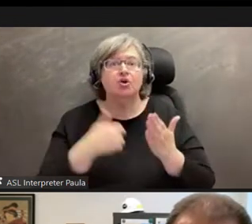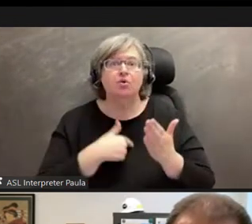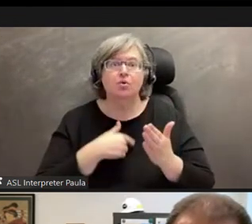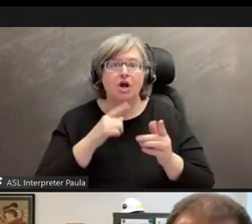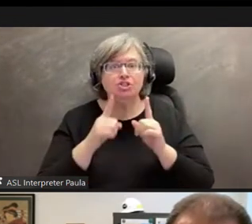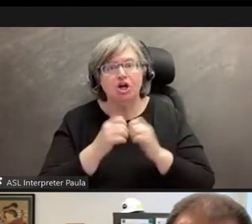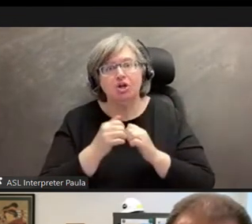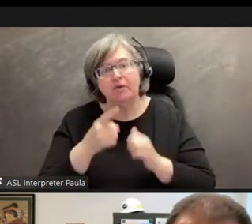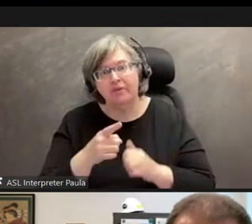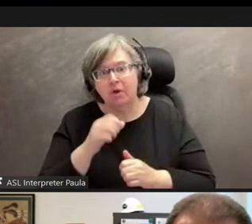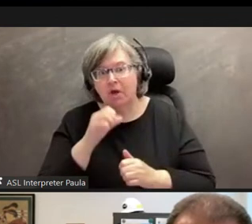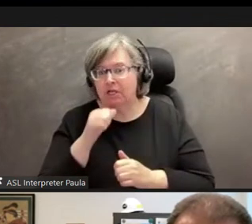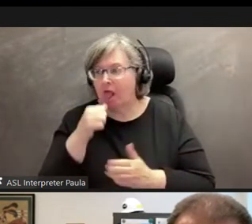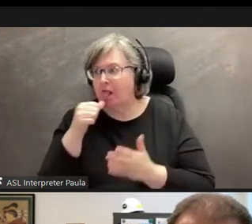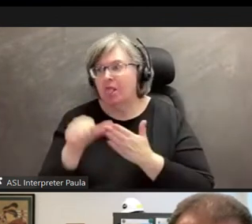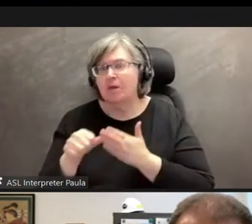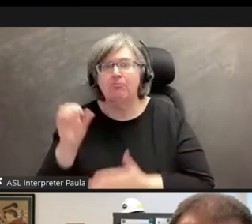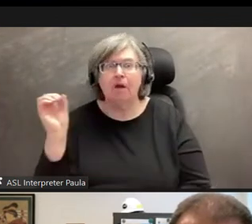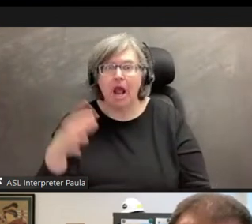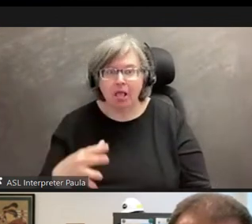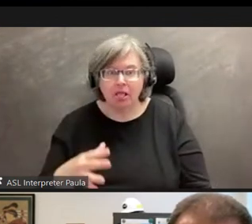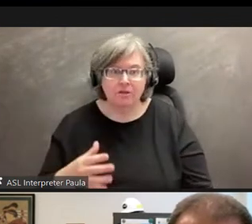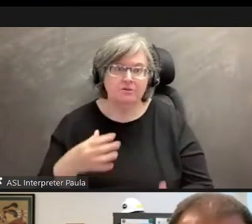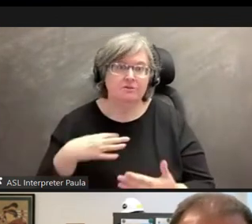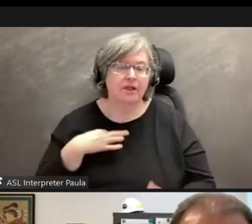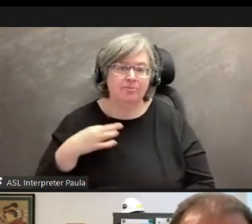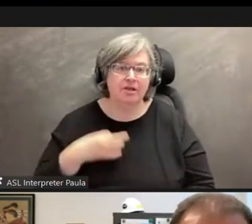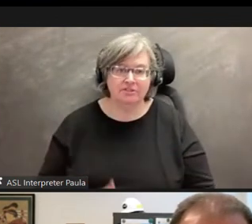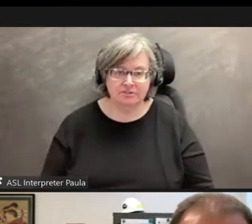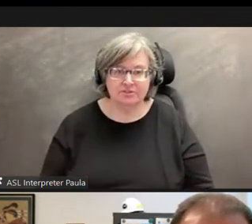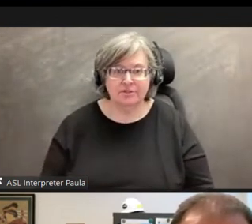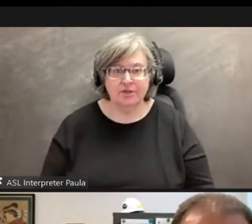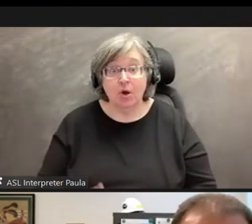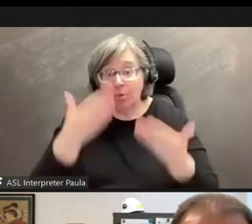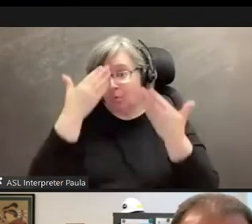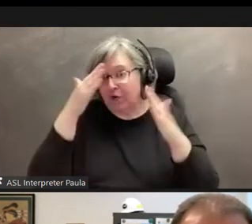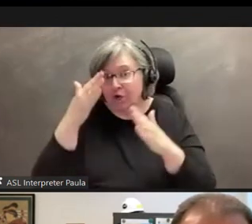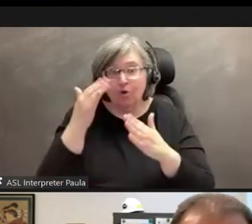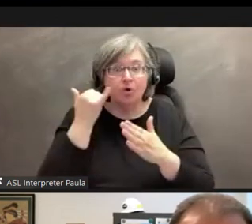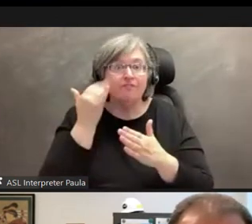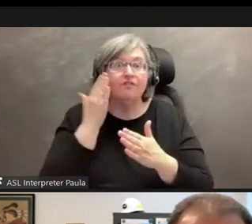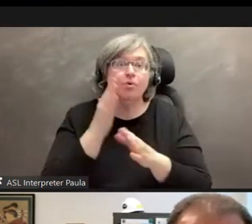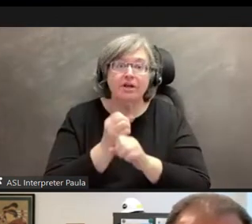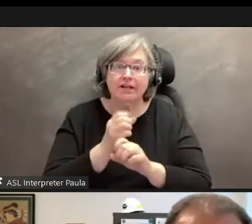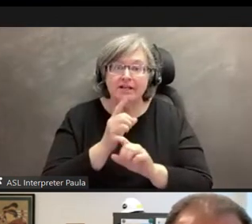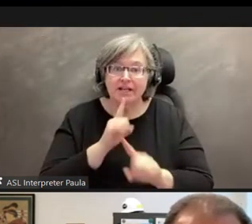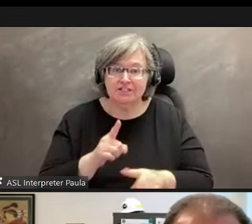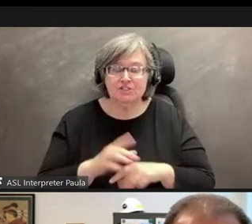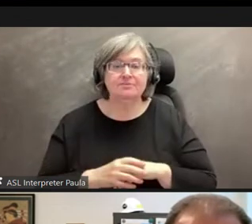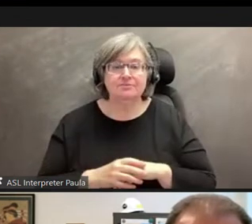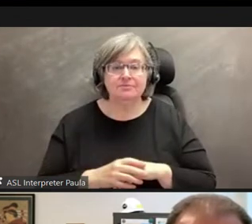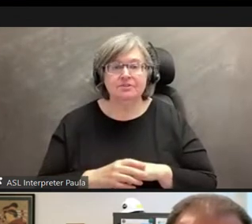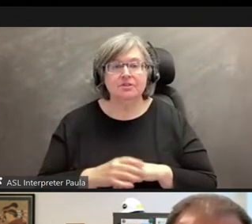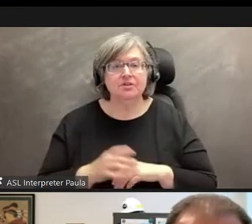to you instead of just mailing this application and then not knowing when we're going to get an answer. So they're loving interacting